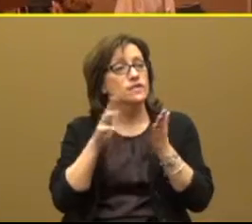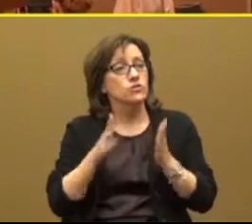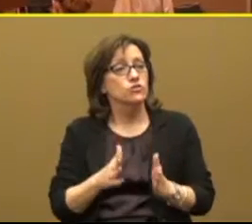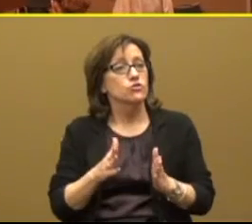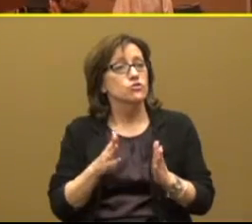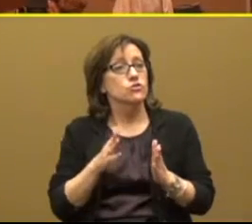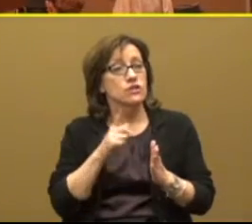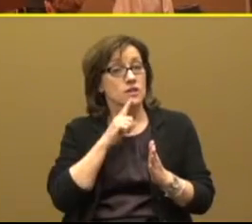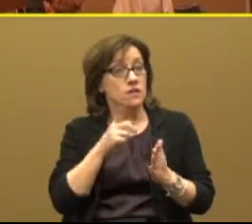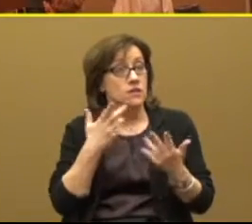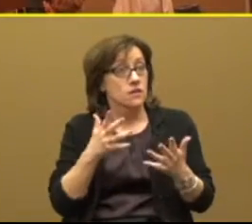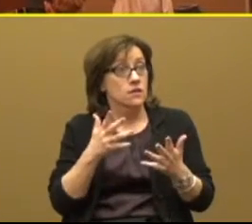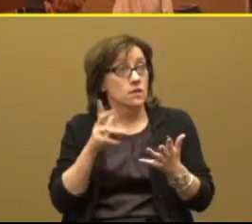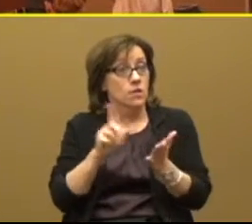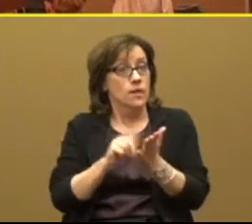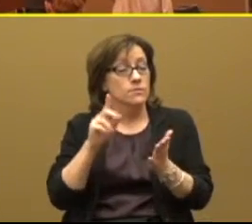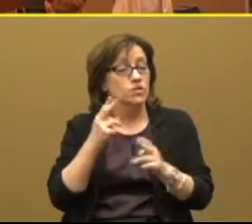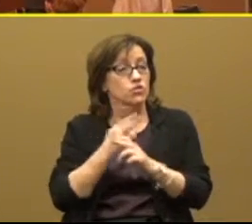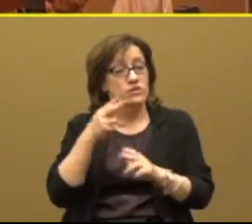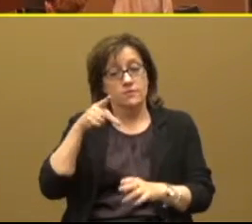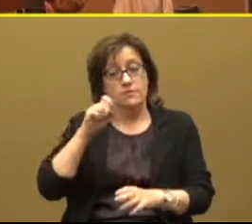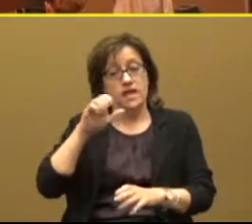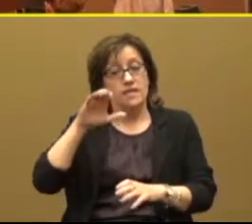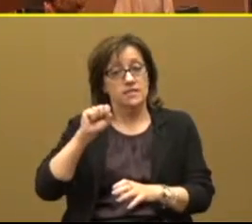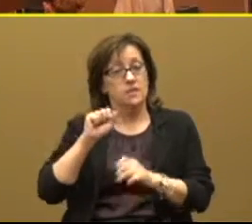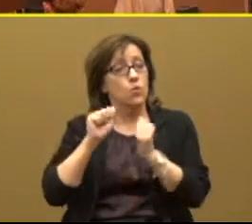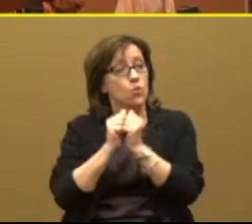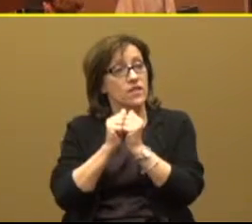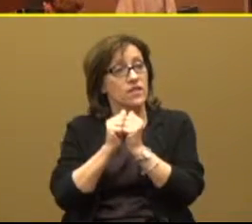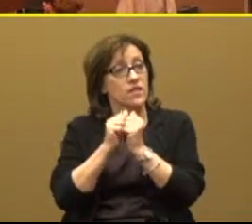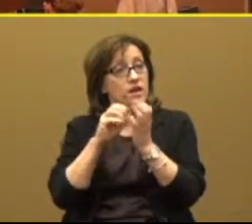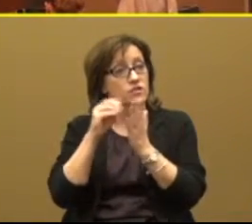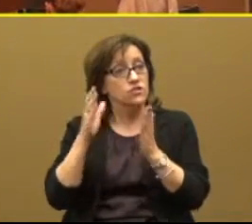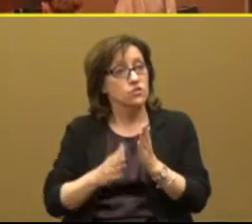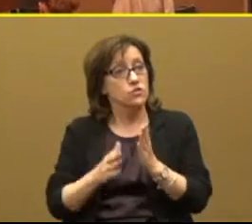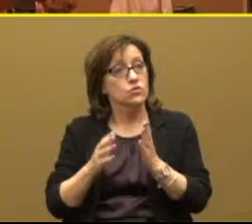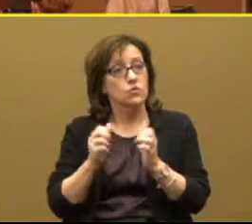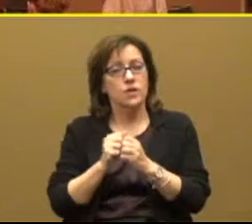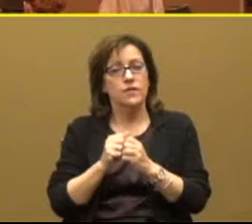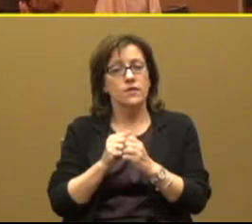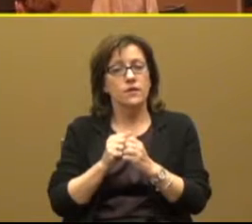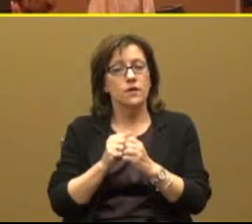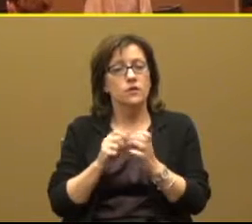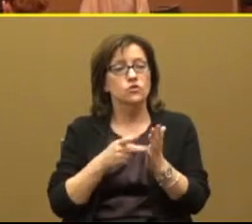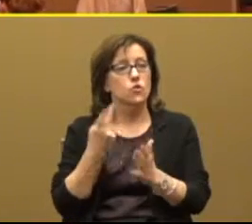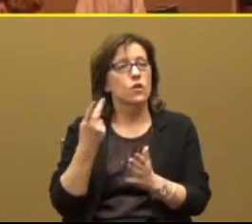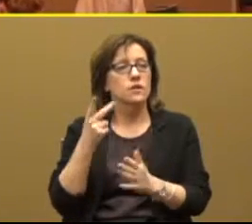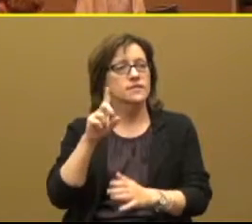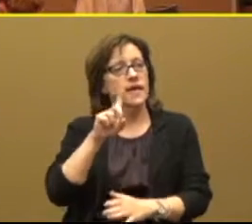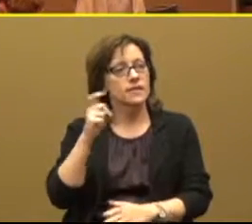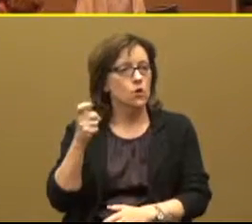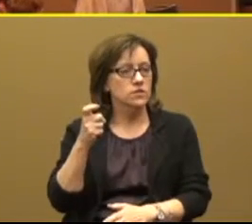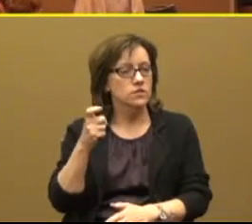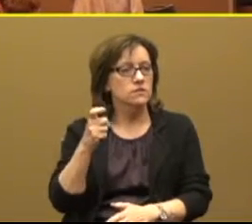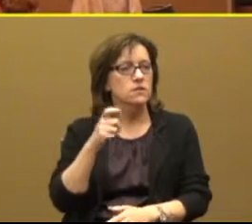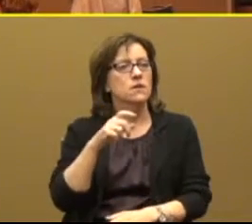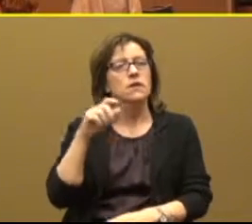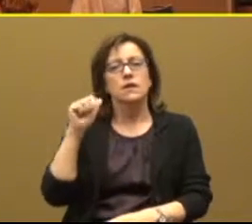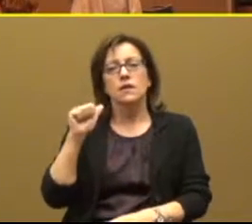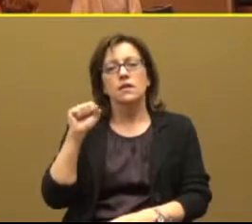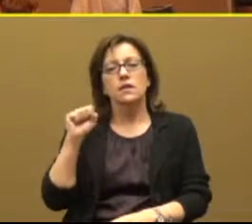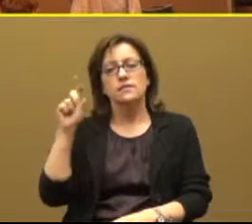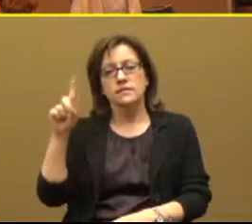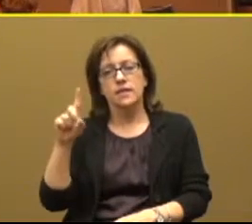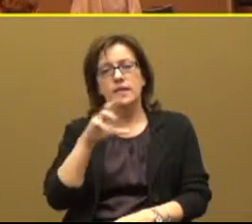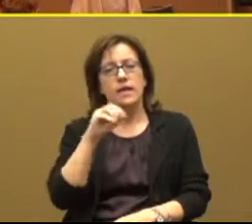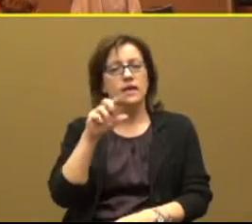actually published in using PECS with a student with a comorbid diagnosis of ASD